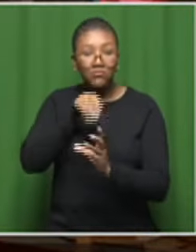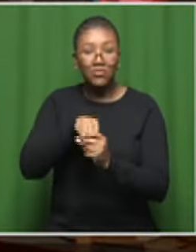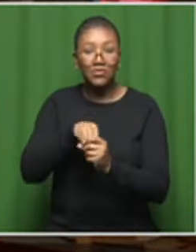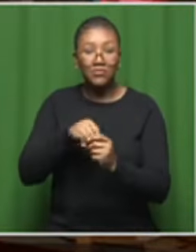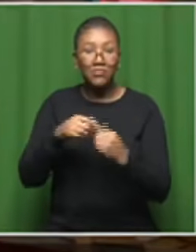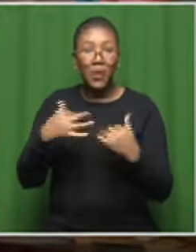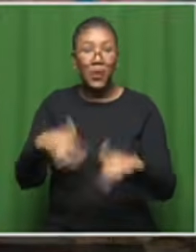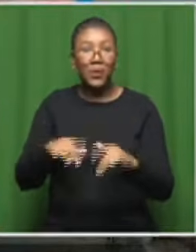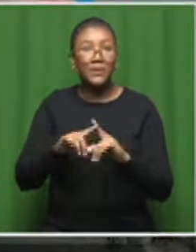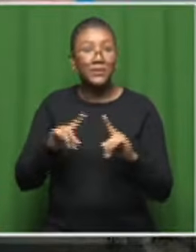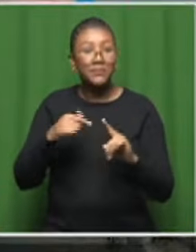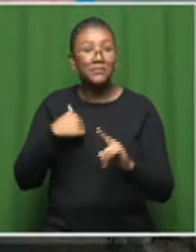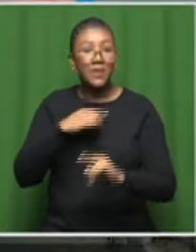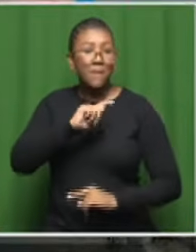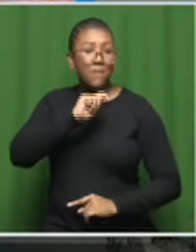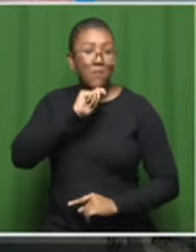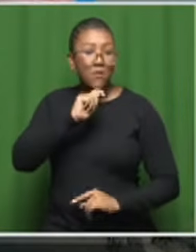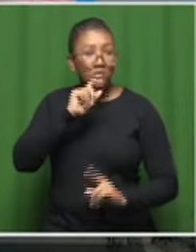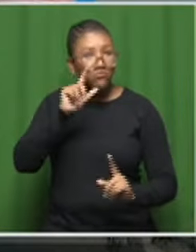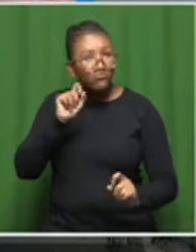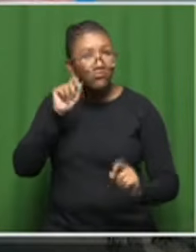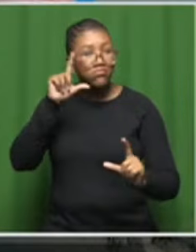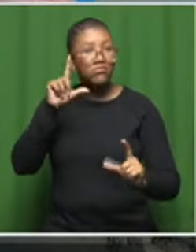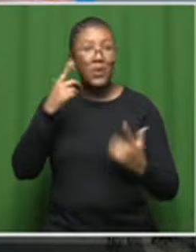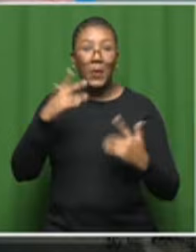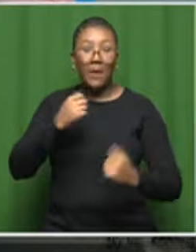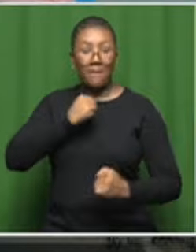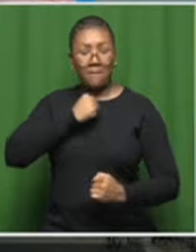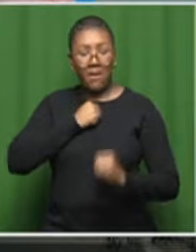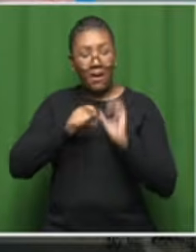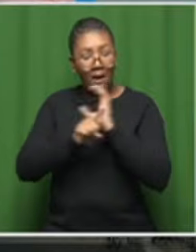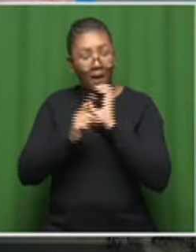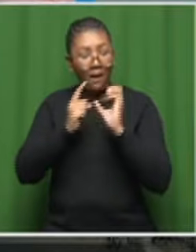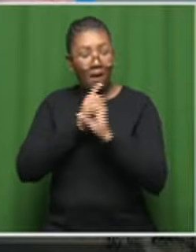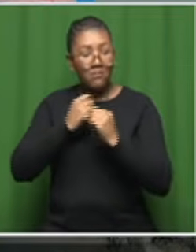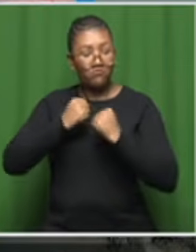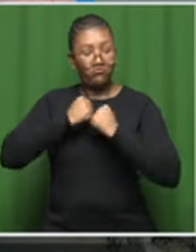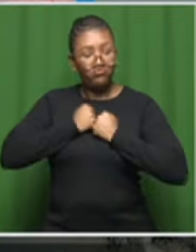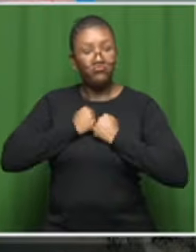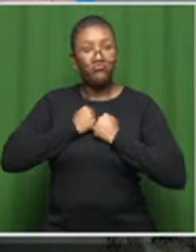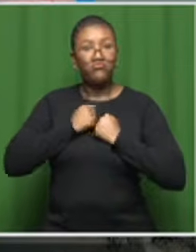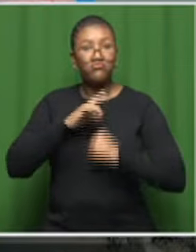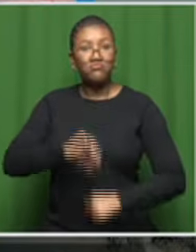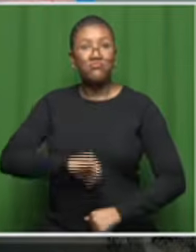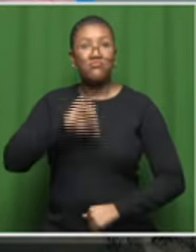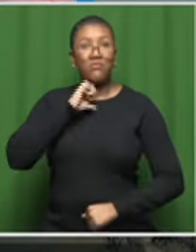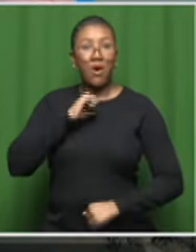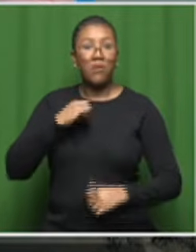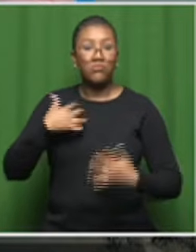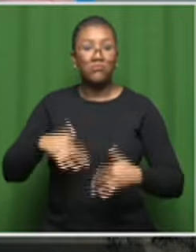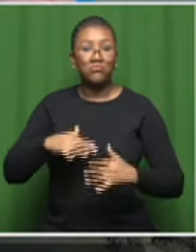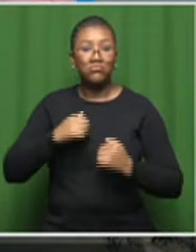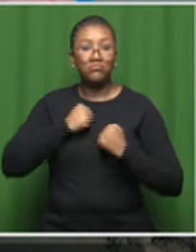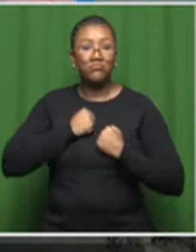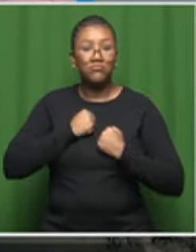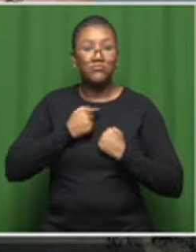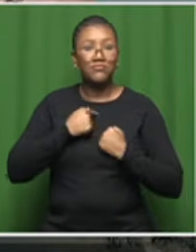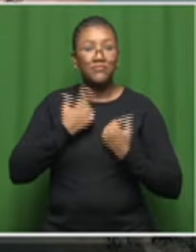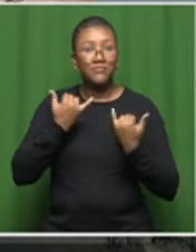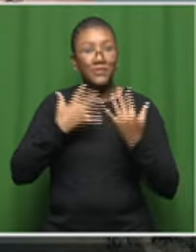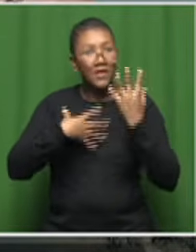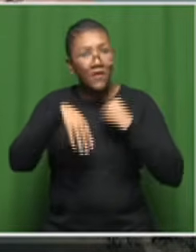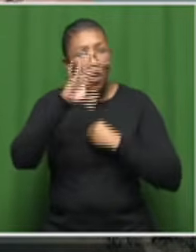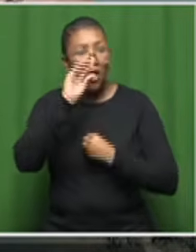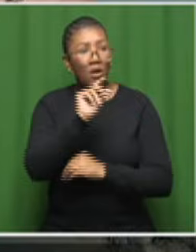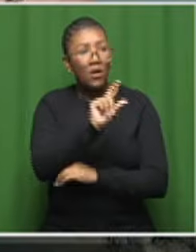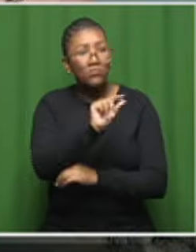easy. I wake up in the morning, I'm part of the culture, I go about my day and I sort of learn as well.